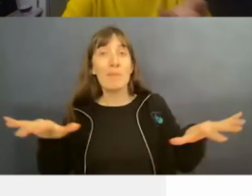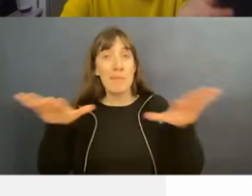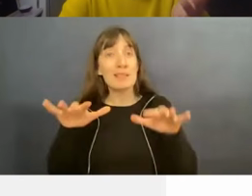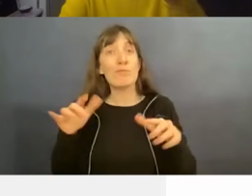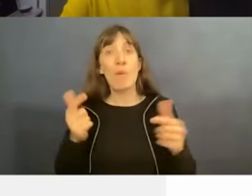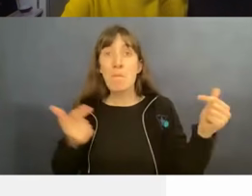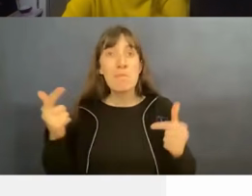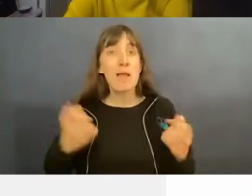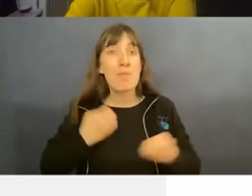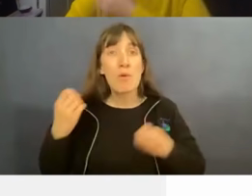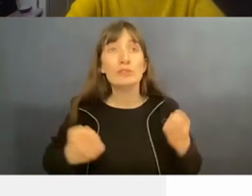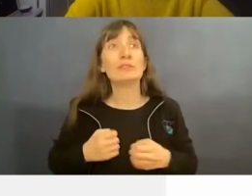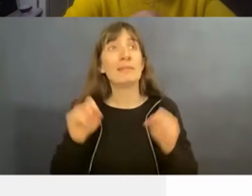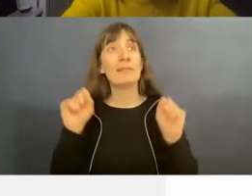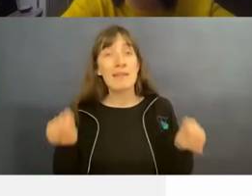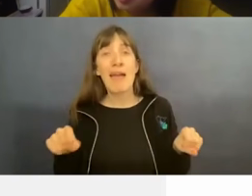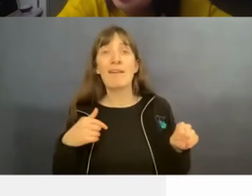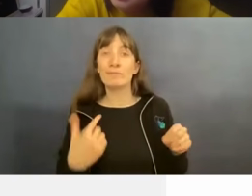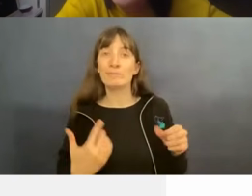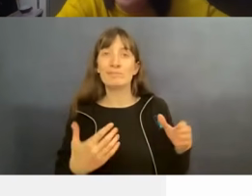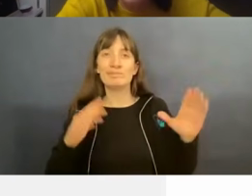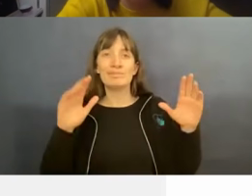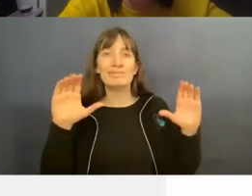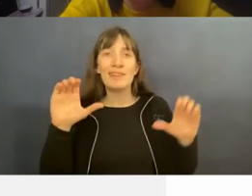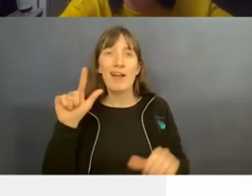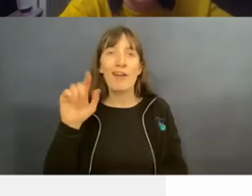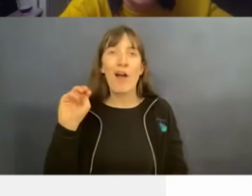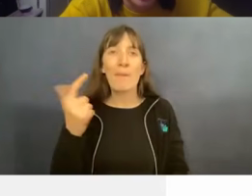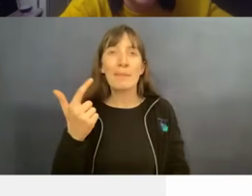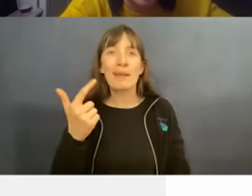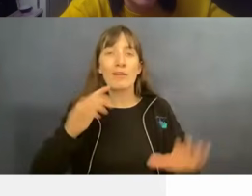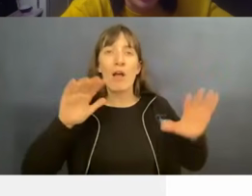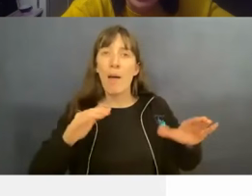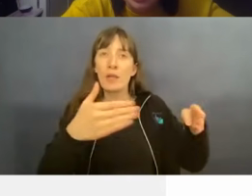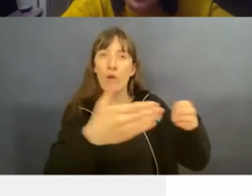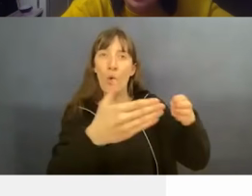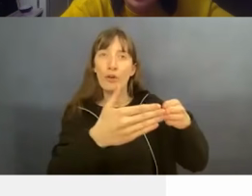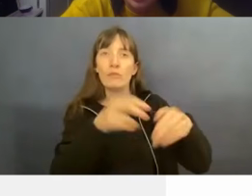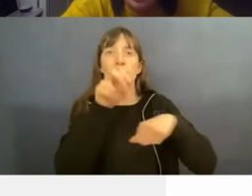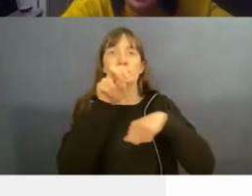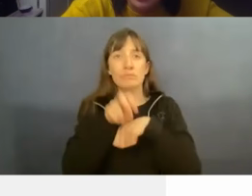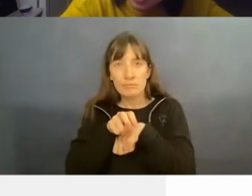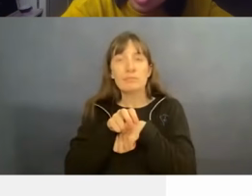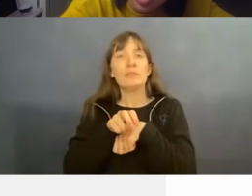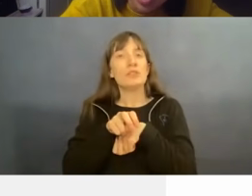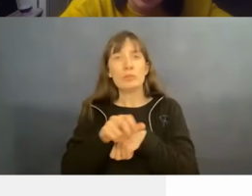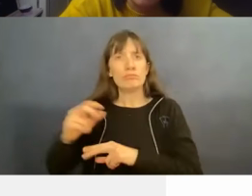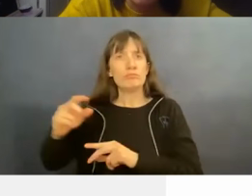a calming corner or other things too that don't feel like timeout, but is a space to actually kind of process those